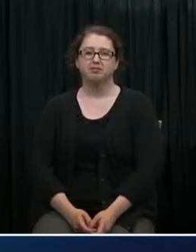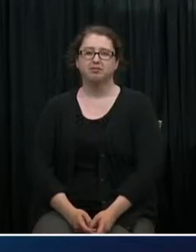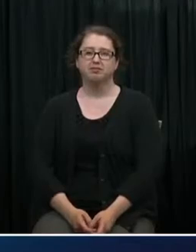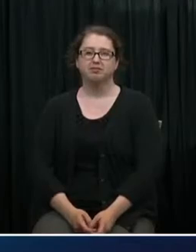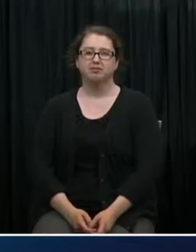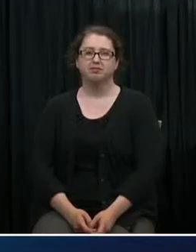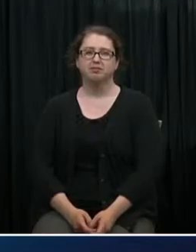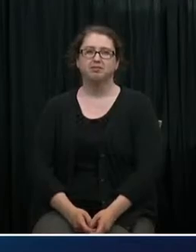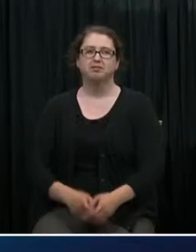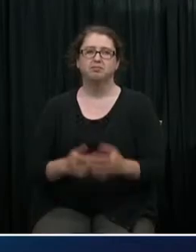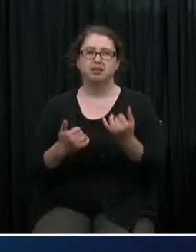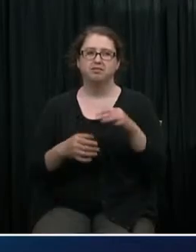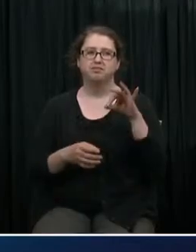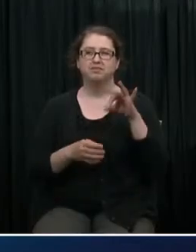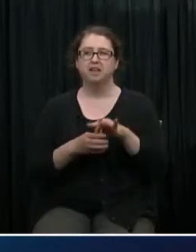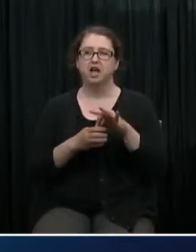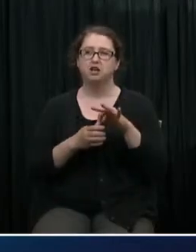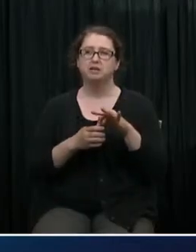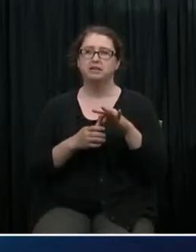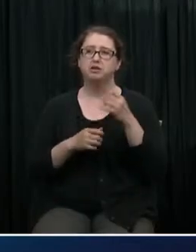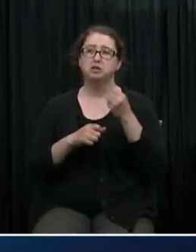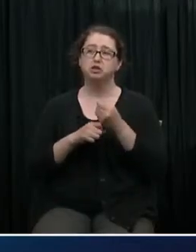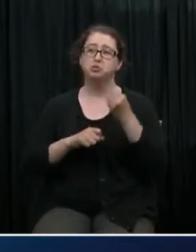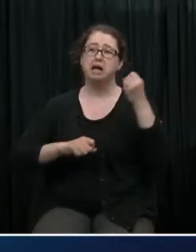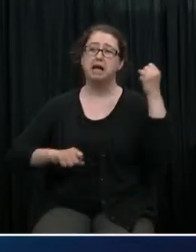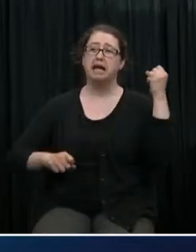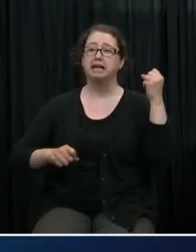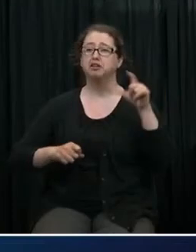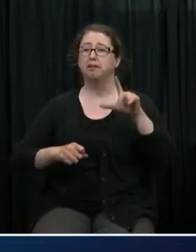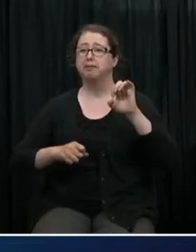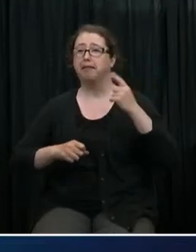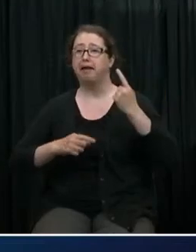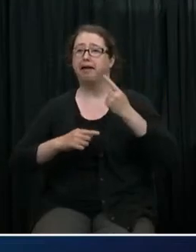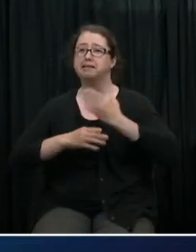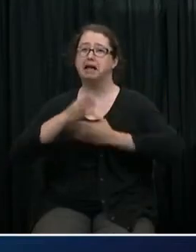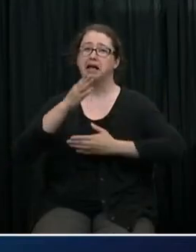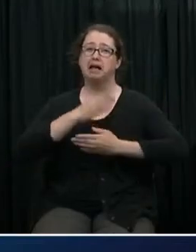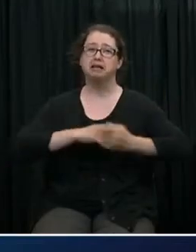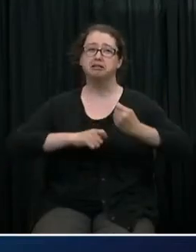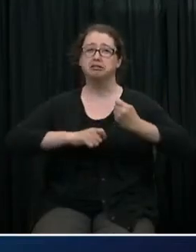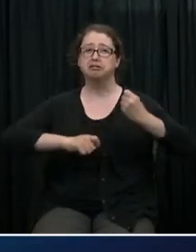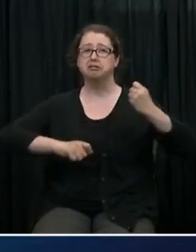and stretch your hands, your legs.